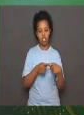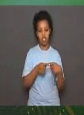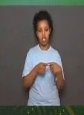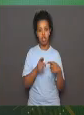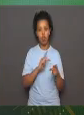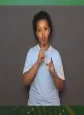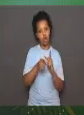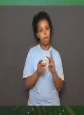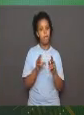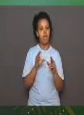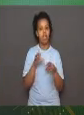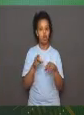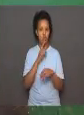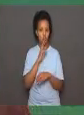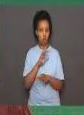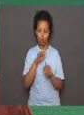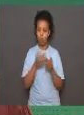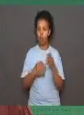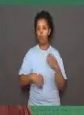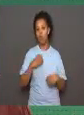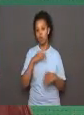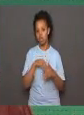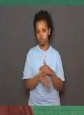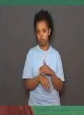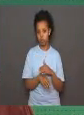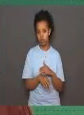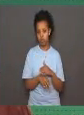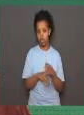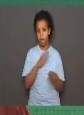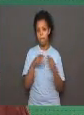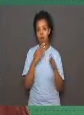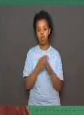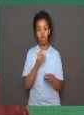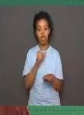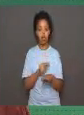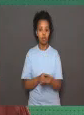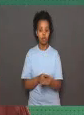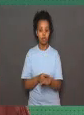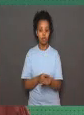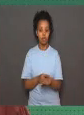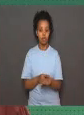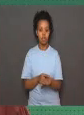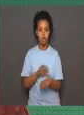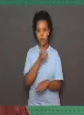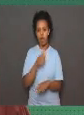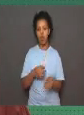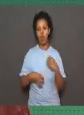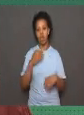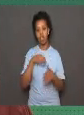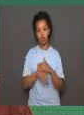in every organism. Since biological clocks are in every